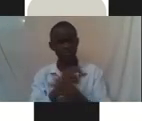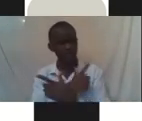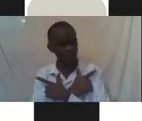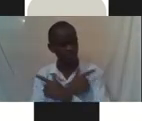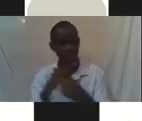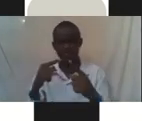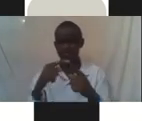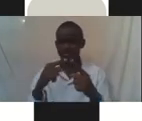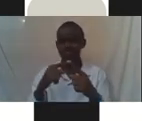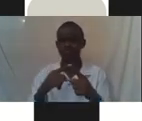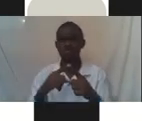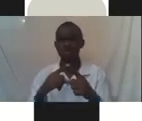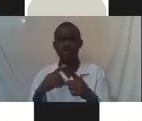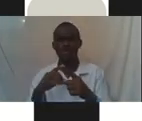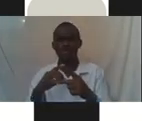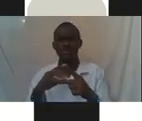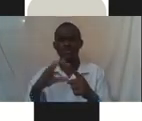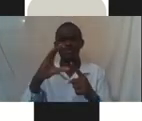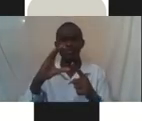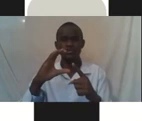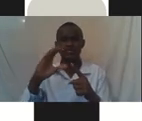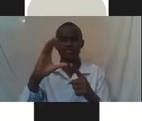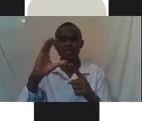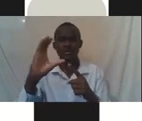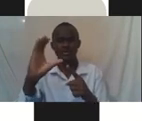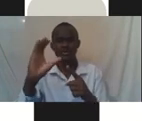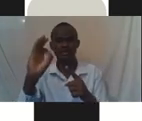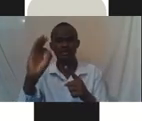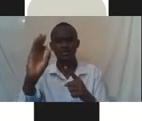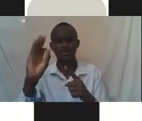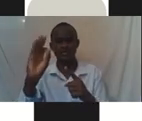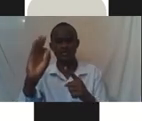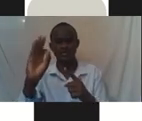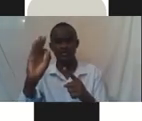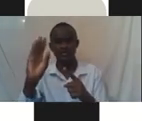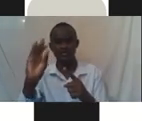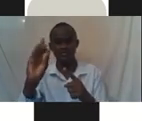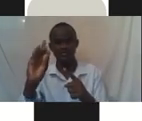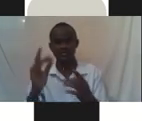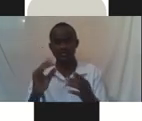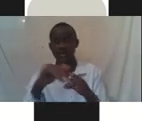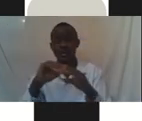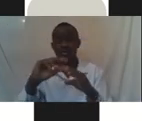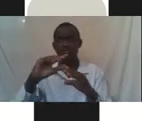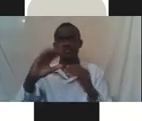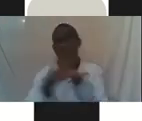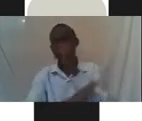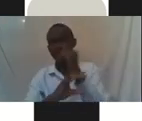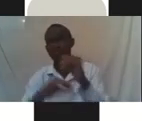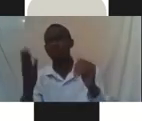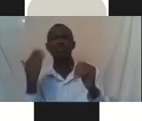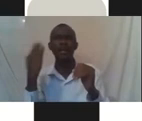we may need to reduce the number of constituencies. After all, in this country, at one time, we used to have a parliament